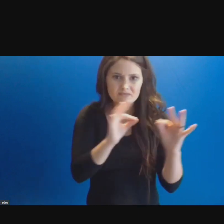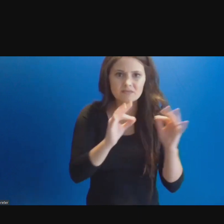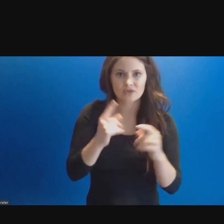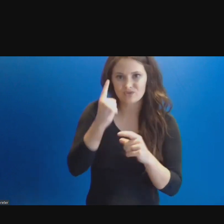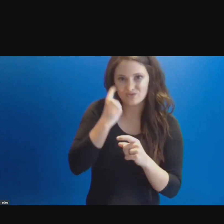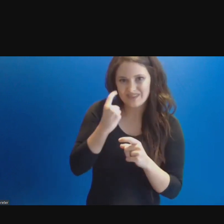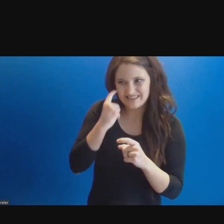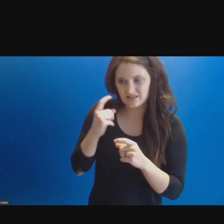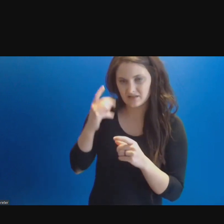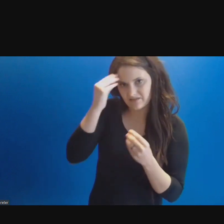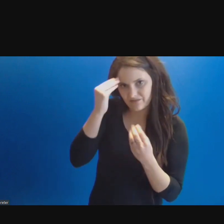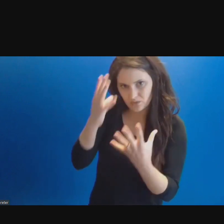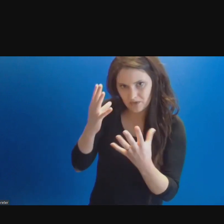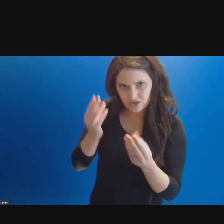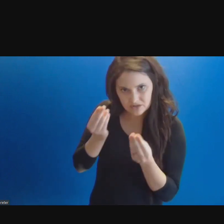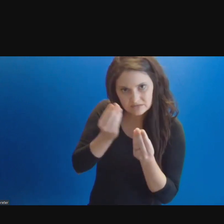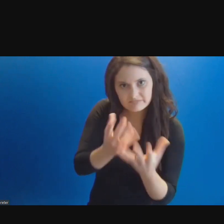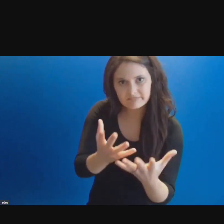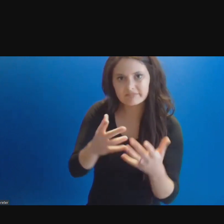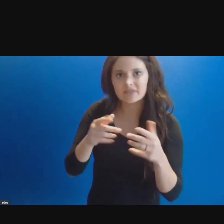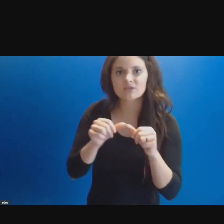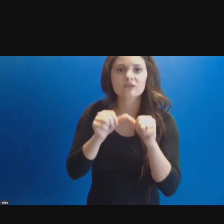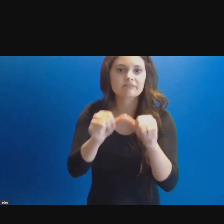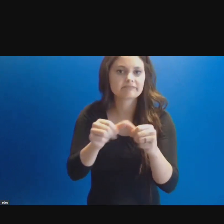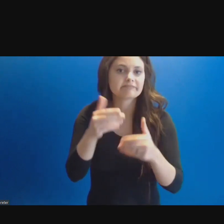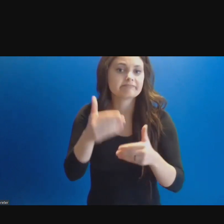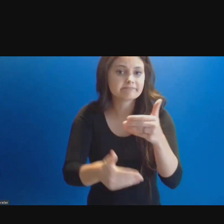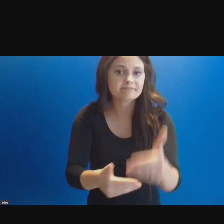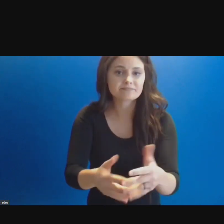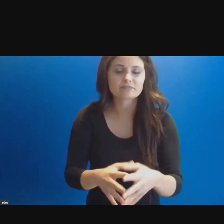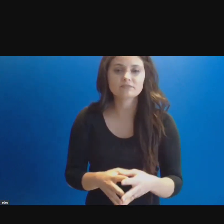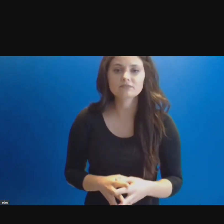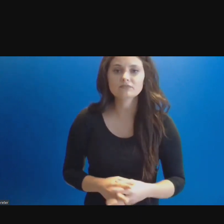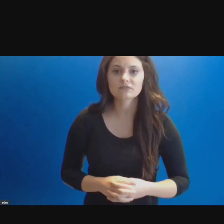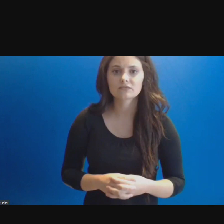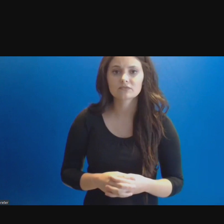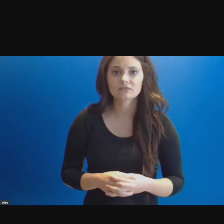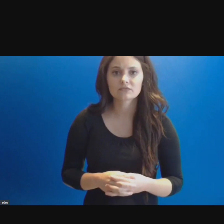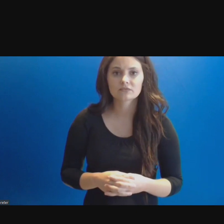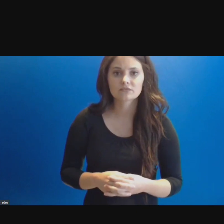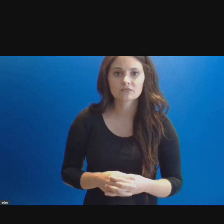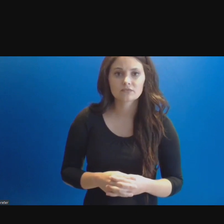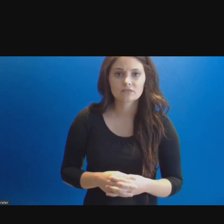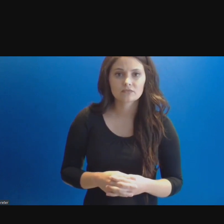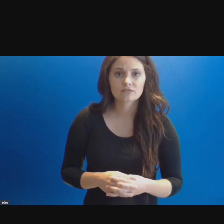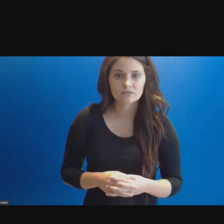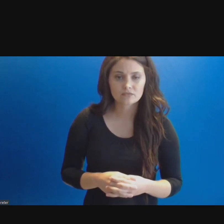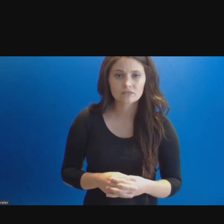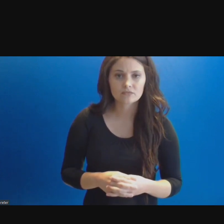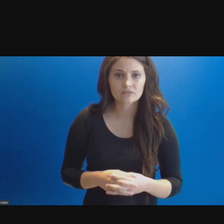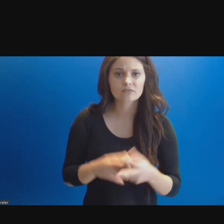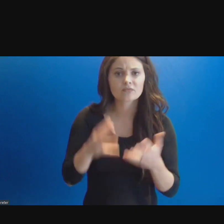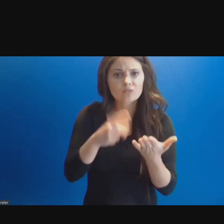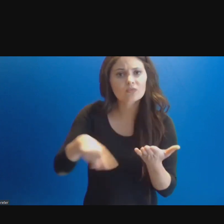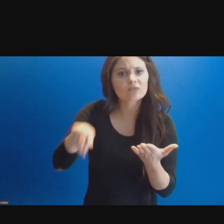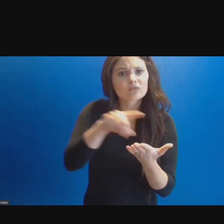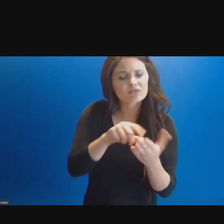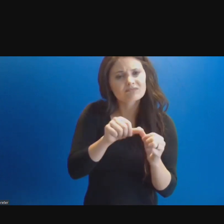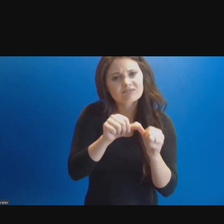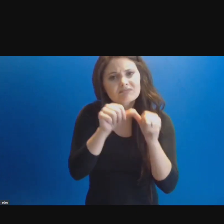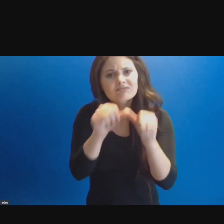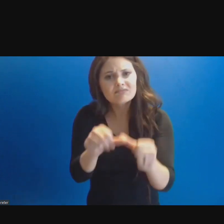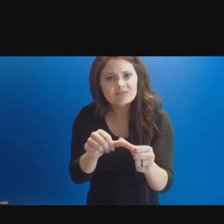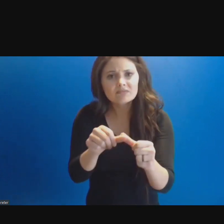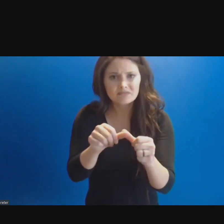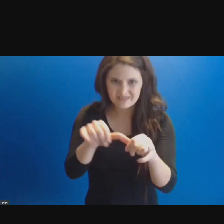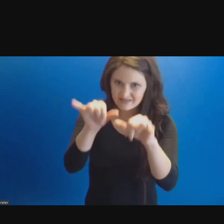information and guidance as we continue to move forward. With this in mind, we want the public to continue to